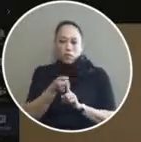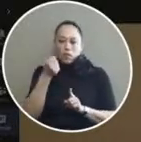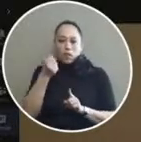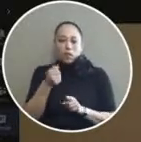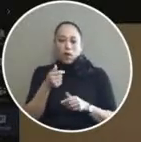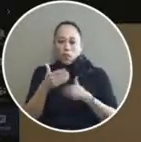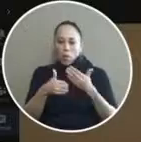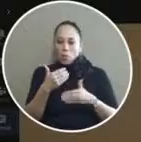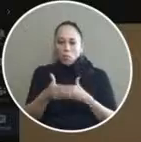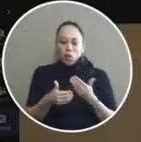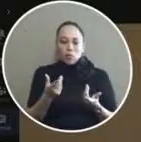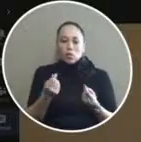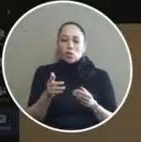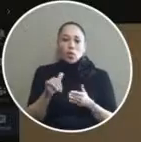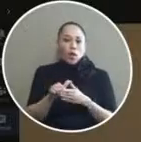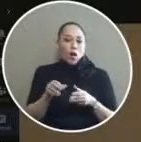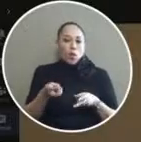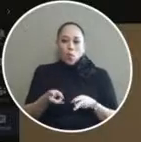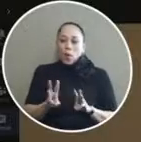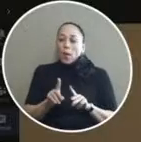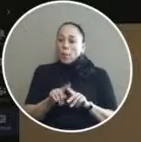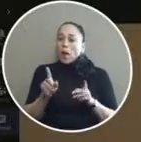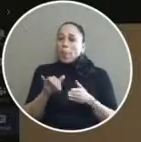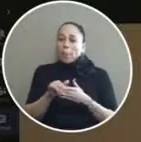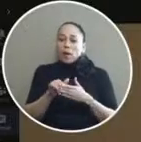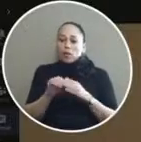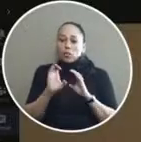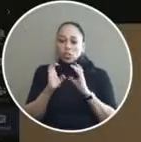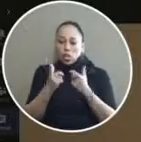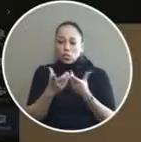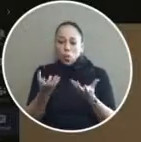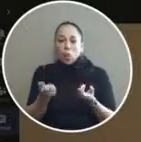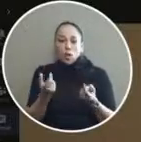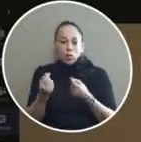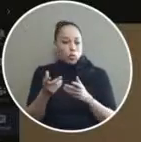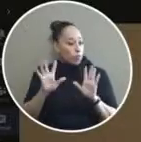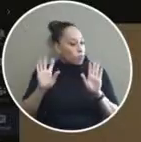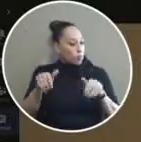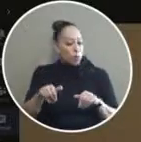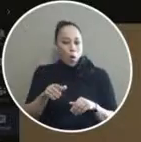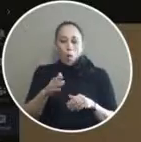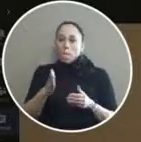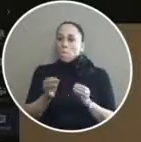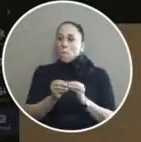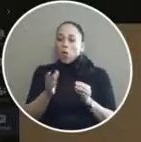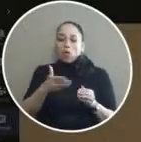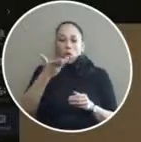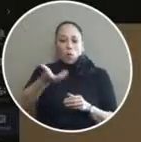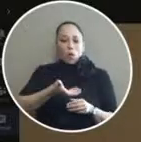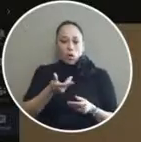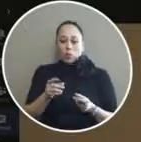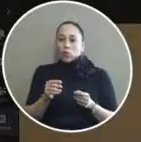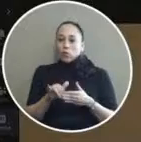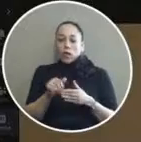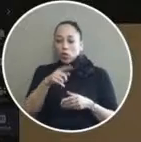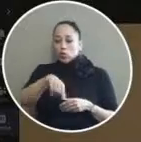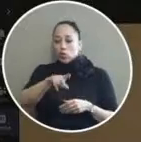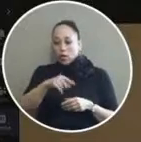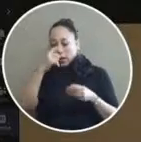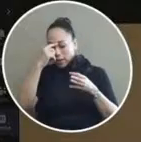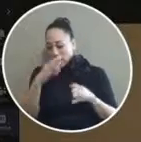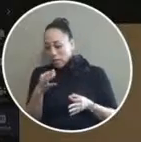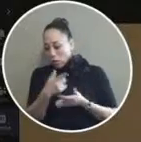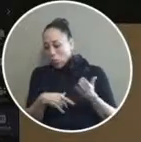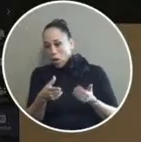process to do it that way. But if that's what the council wants to do, you're more than welcome to do that. Obviously, you get to decide what you want